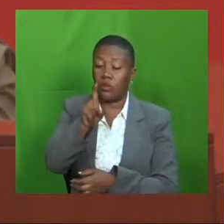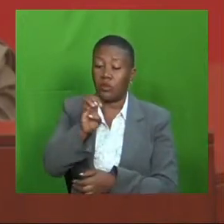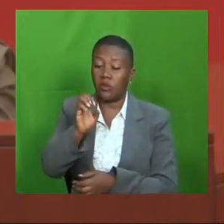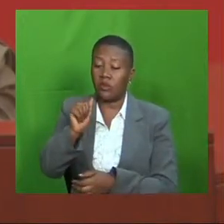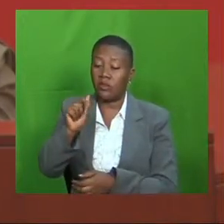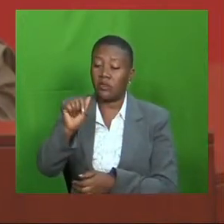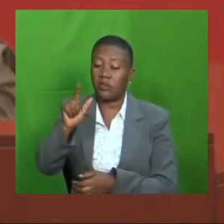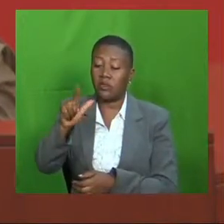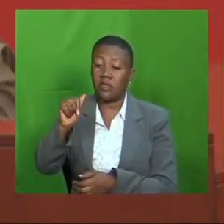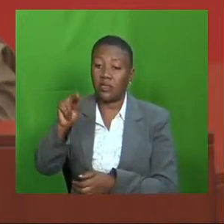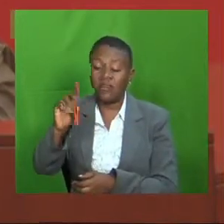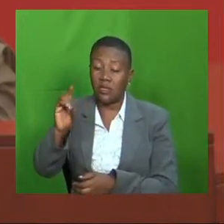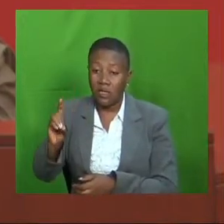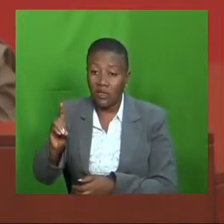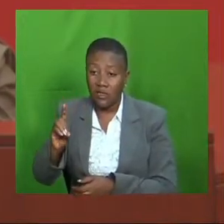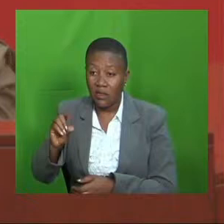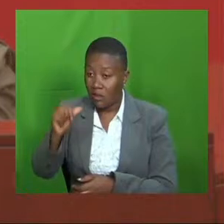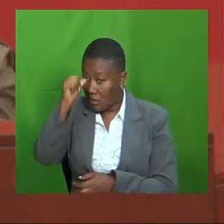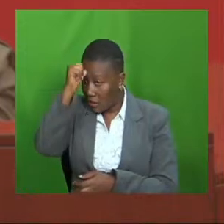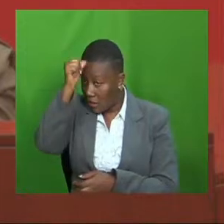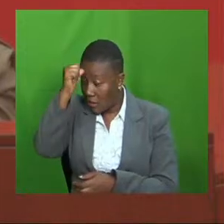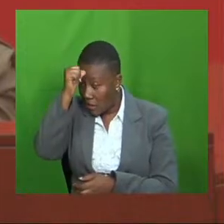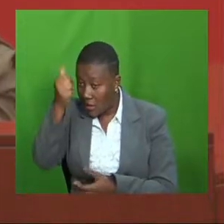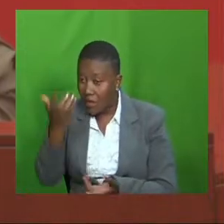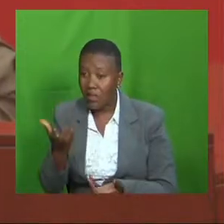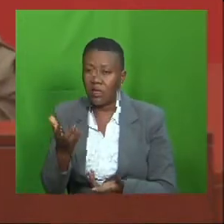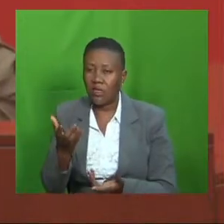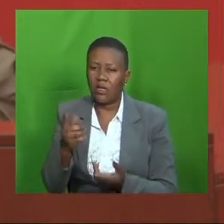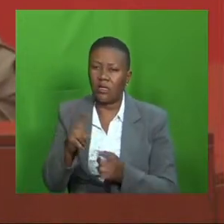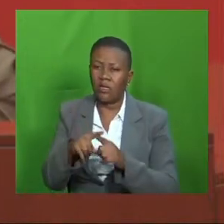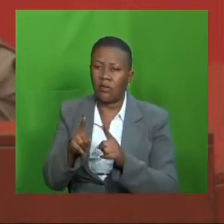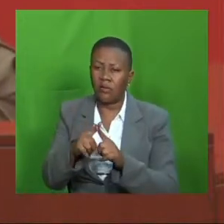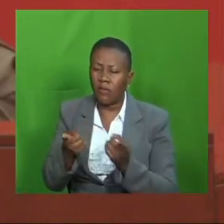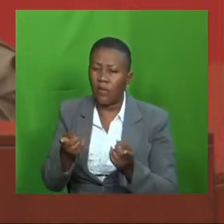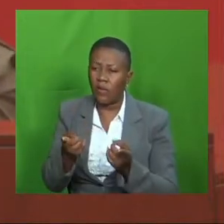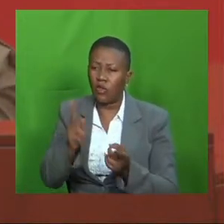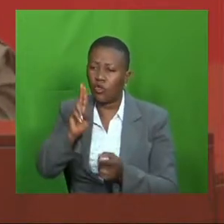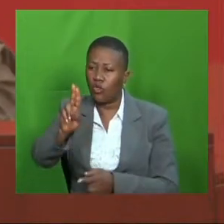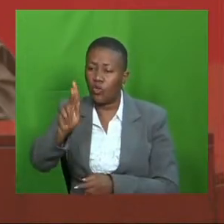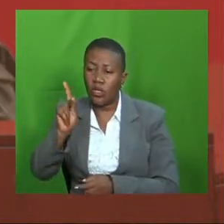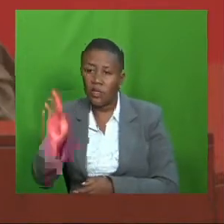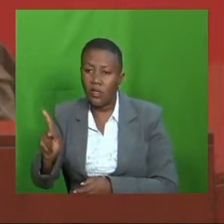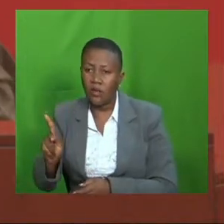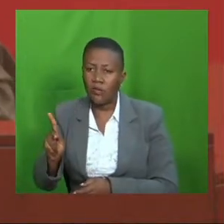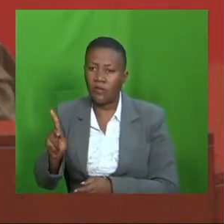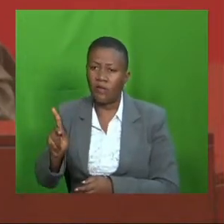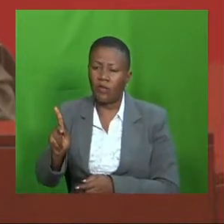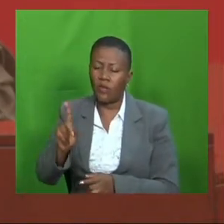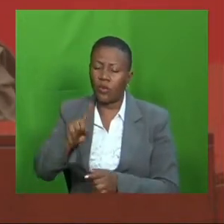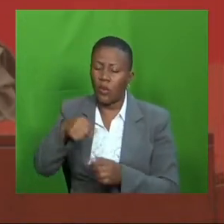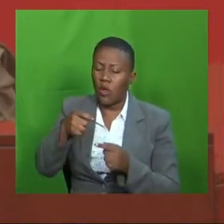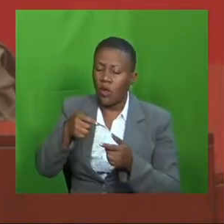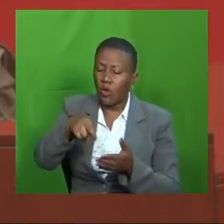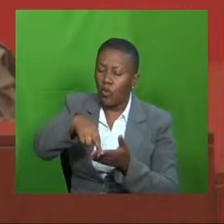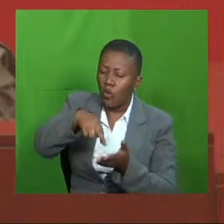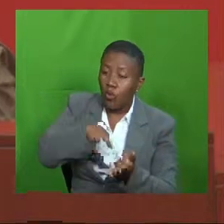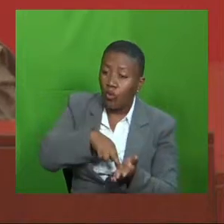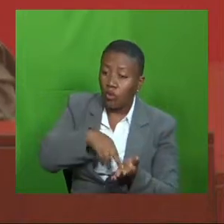India, particularly the Lok Sabha, United Kingdom, look at the rules of the House of